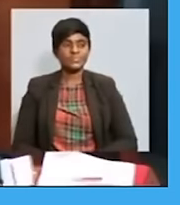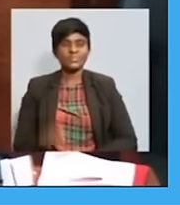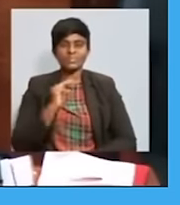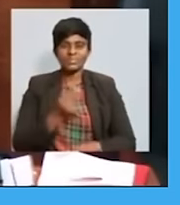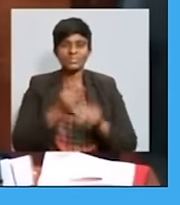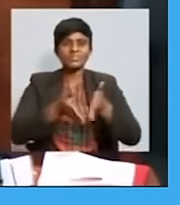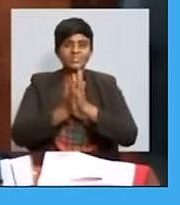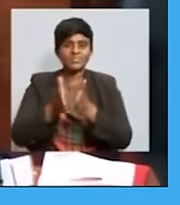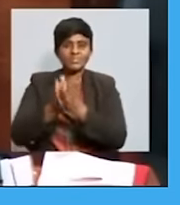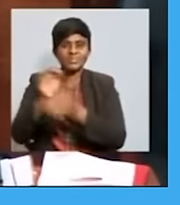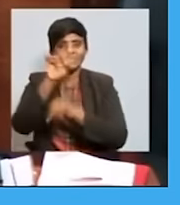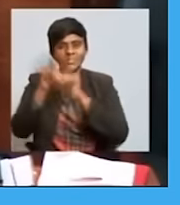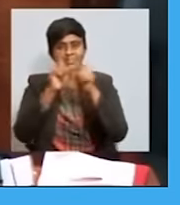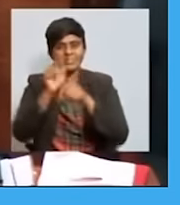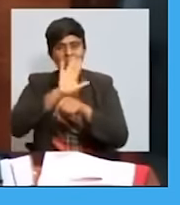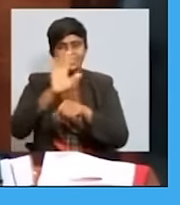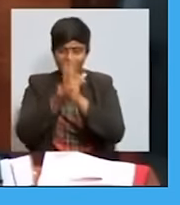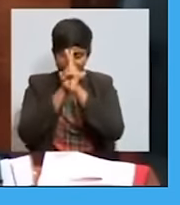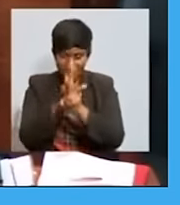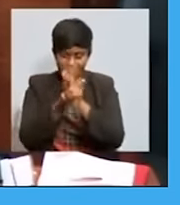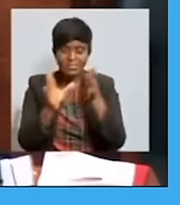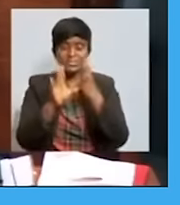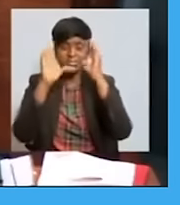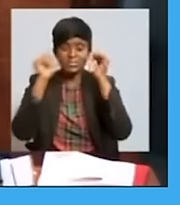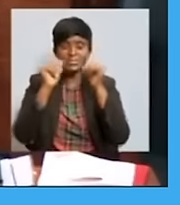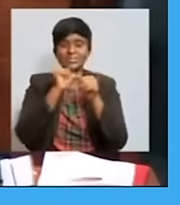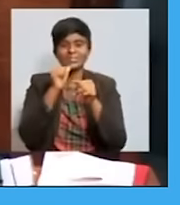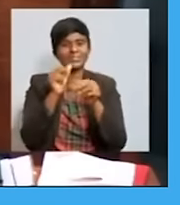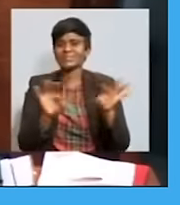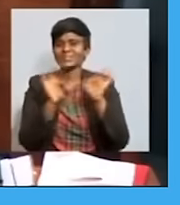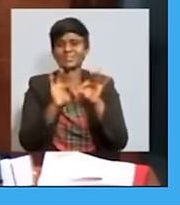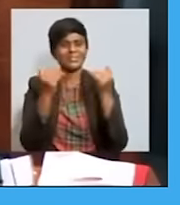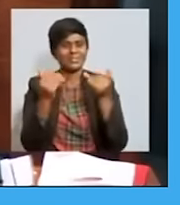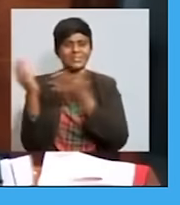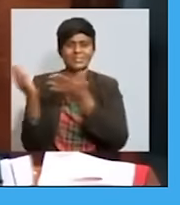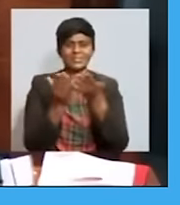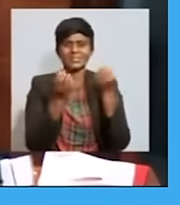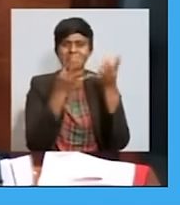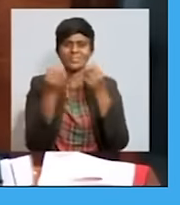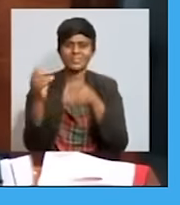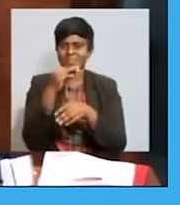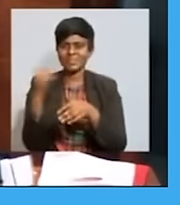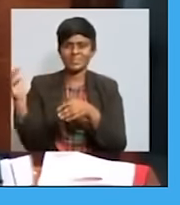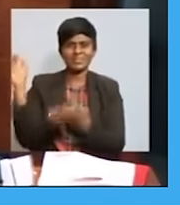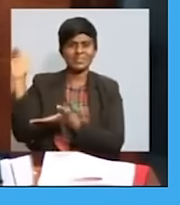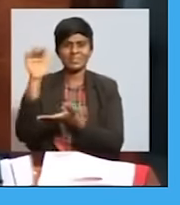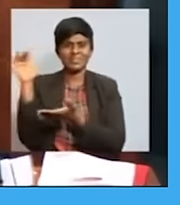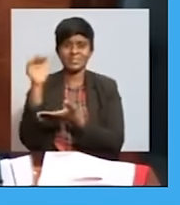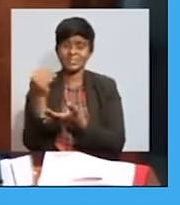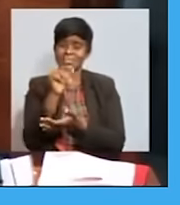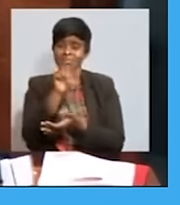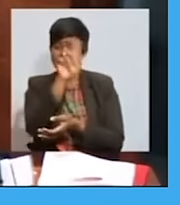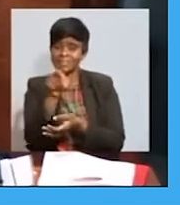asking questions to our Honorable Vice President, it's not necessary to come with all those materials. The